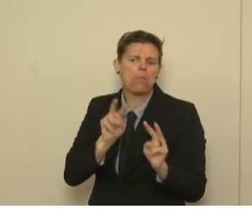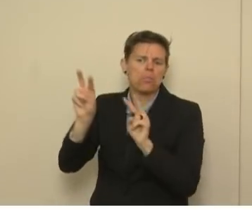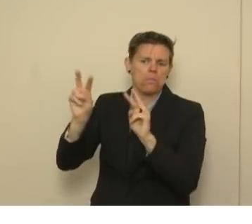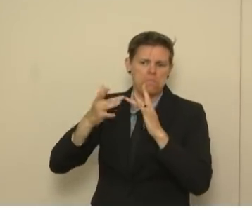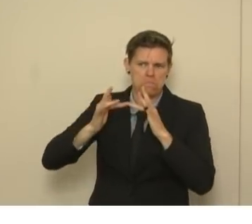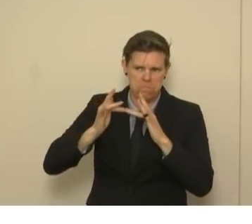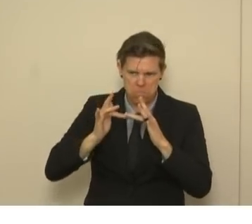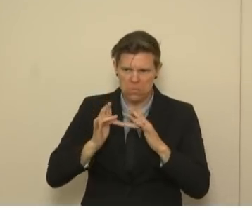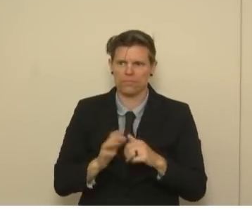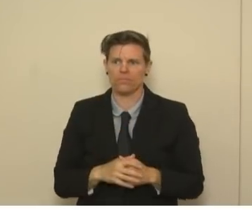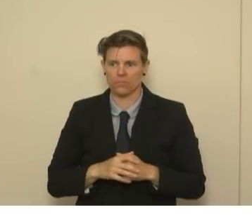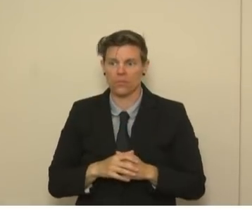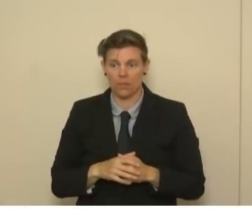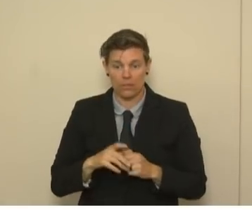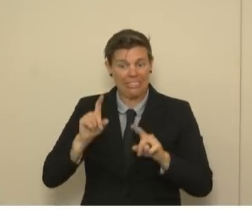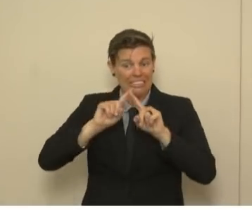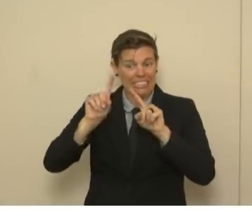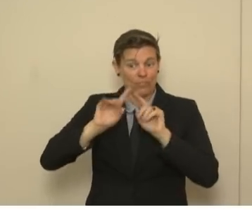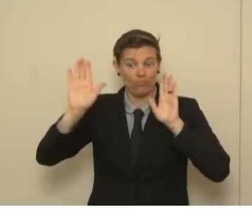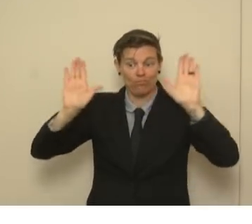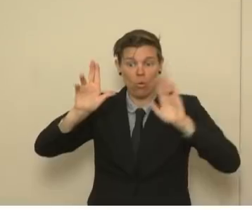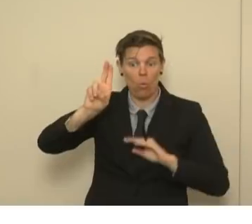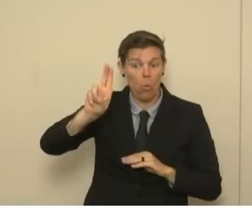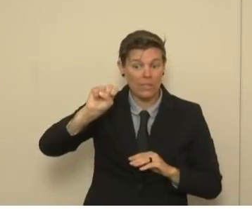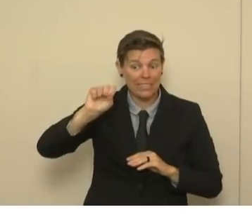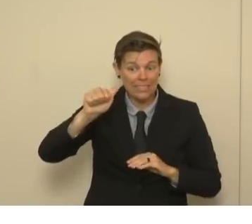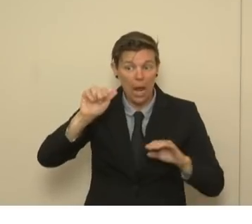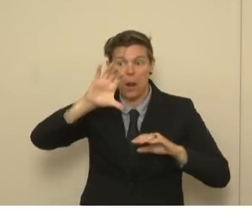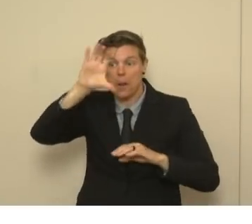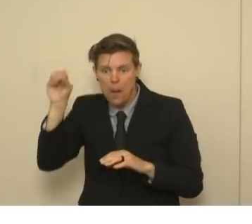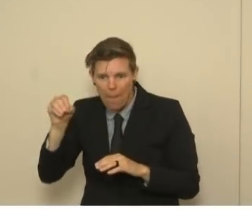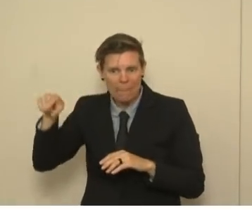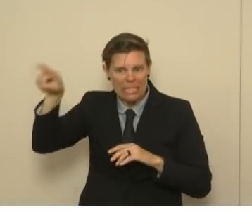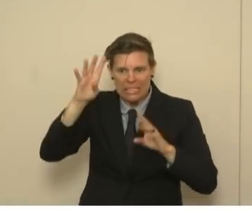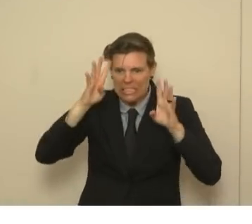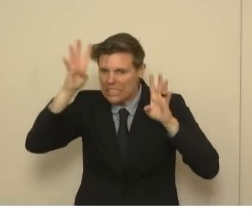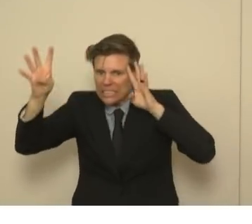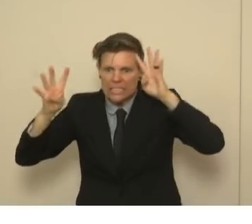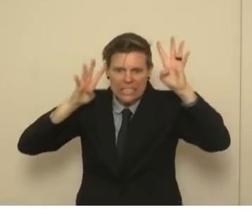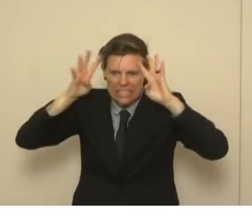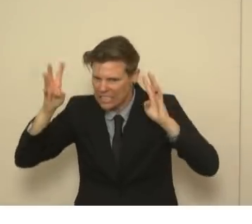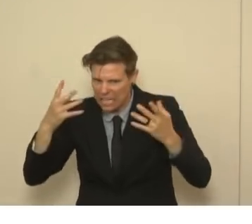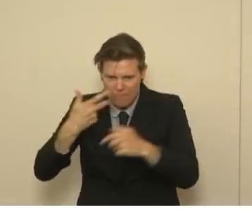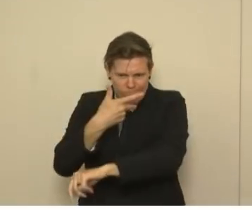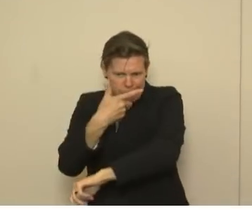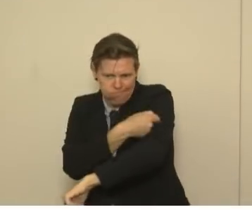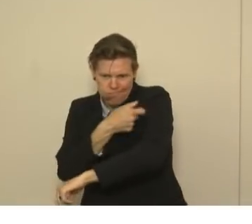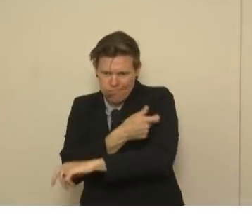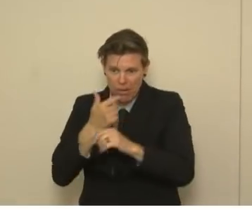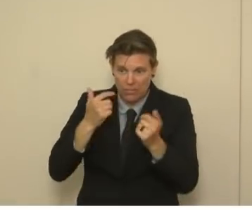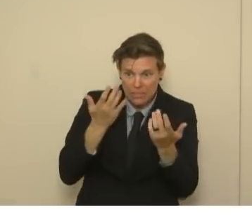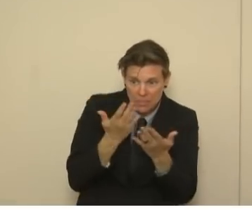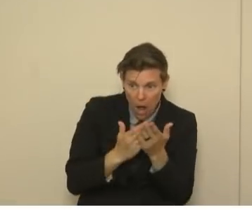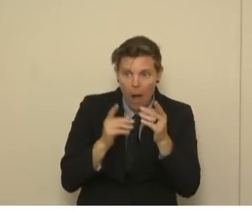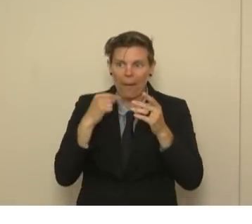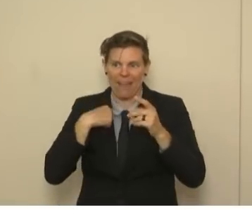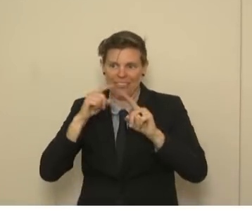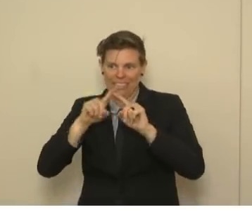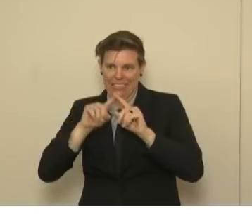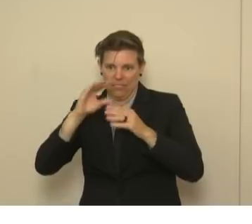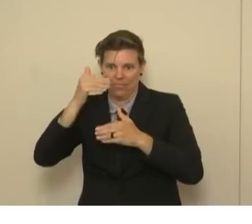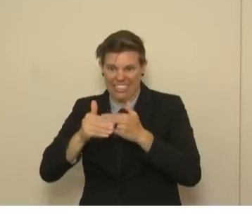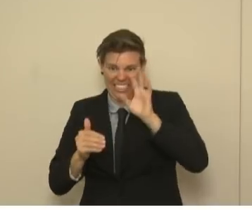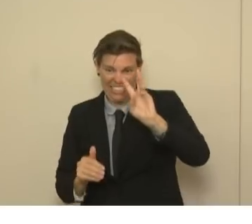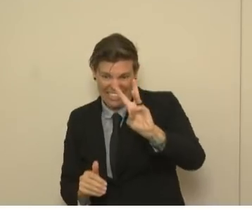here, and you can see that there's a 6-step process where they work in the lab. Phase 1 is maybe testing